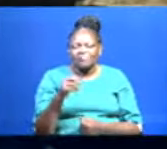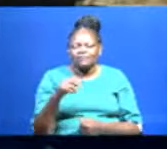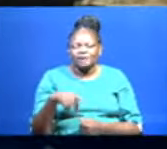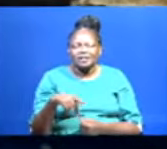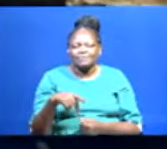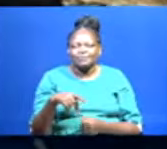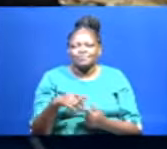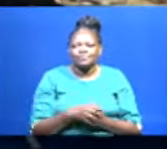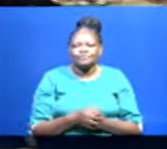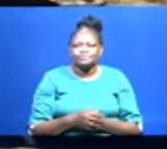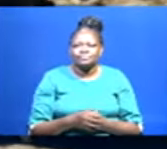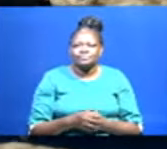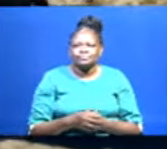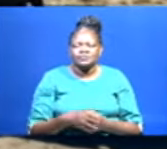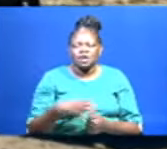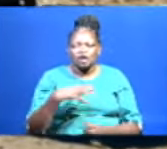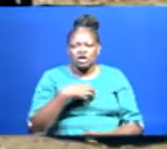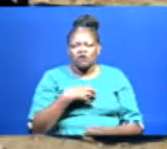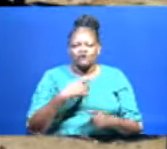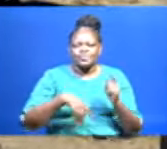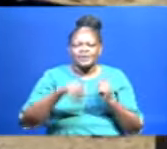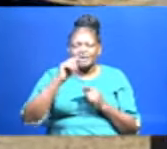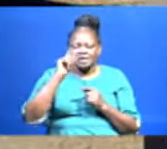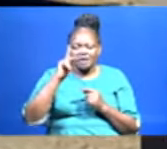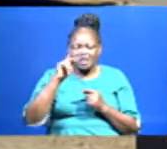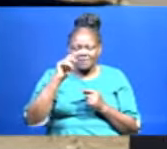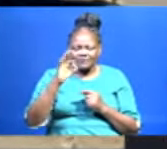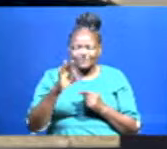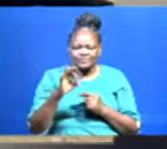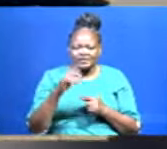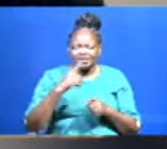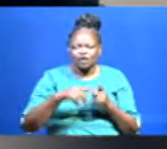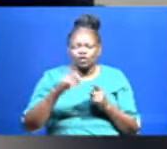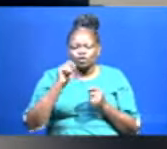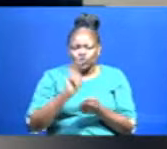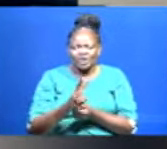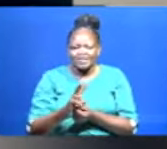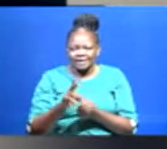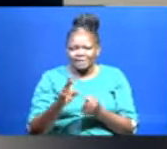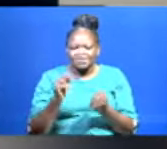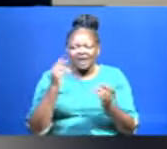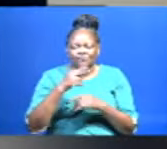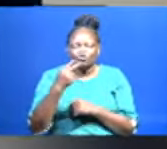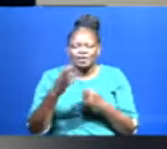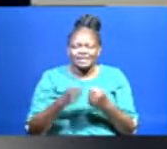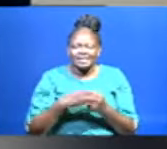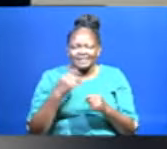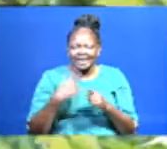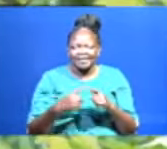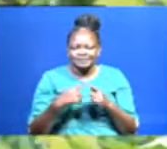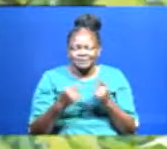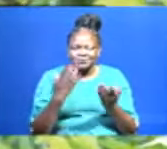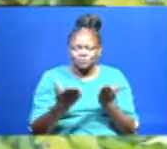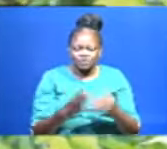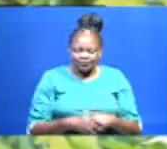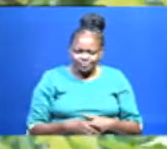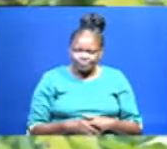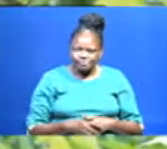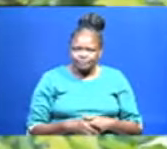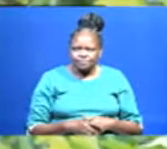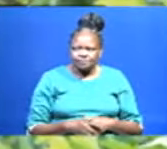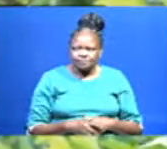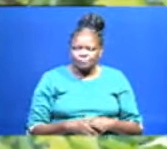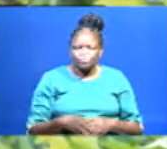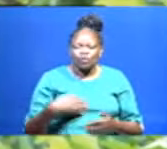Serem retired from the Kenya Air Force in 2012 after 29 years of service. I want to thank God